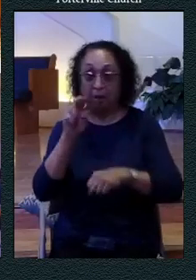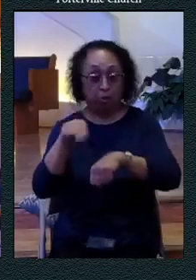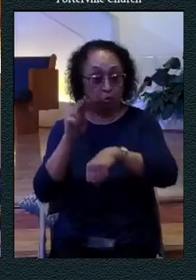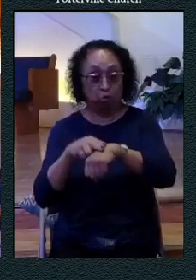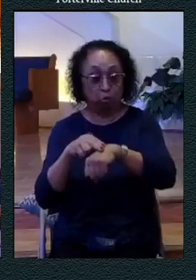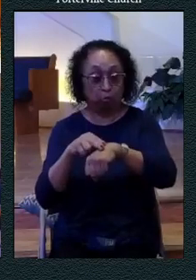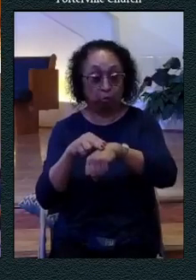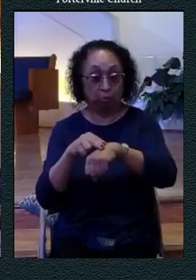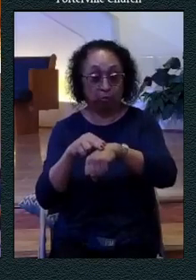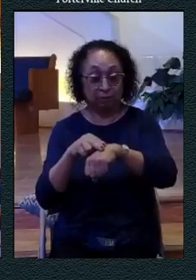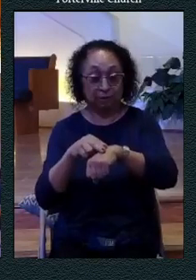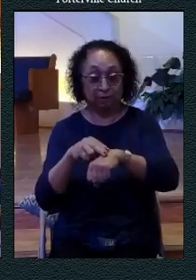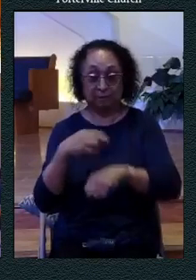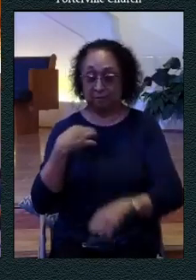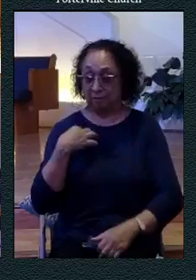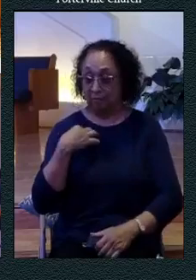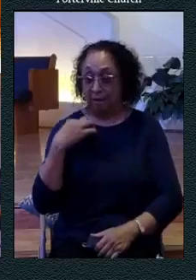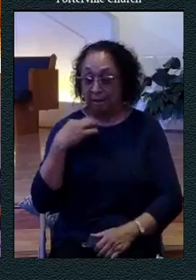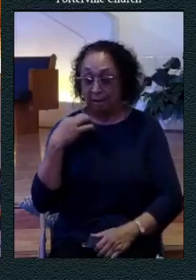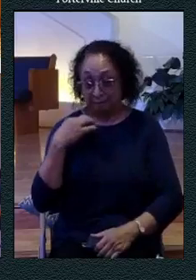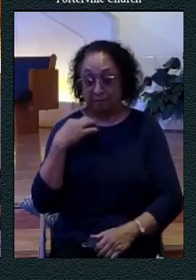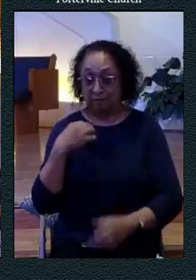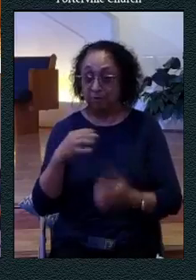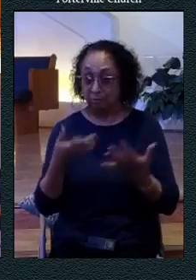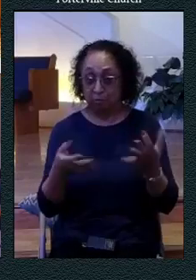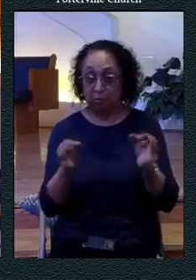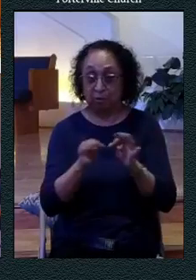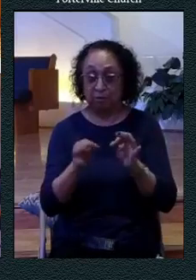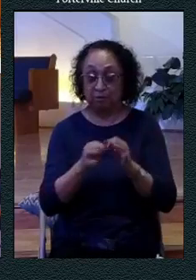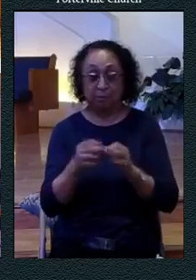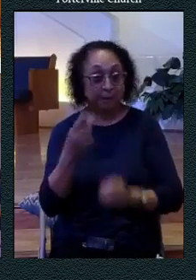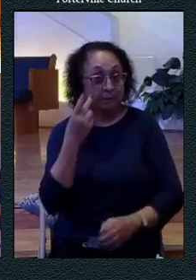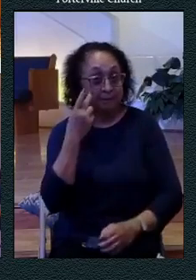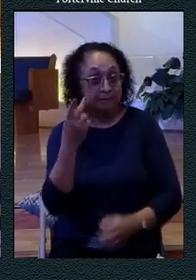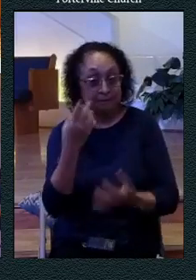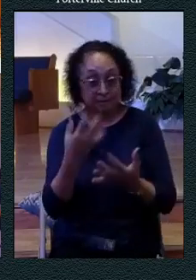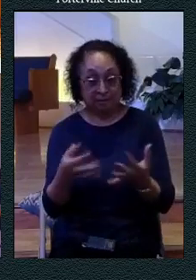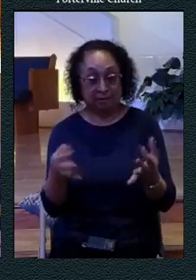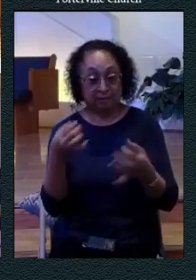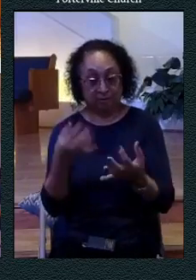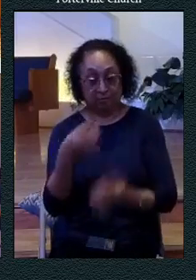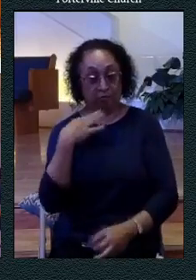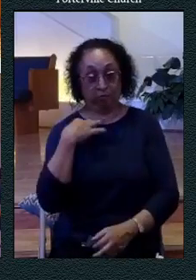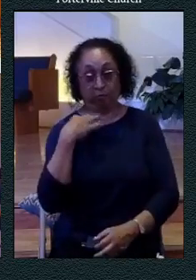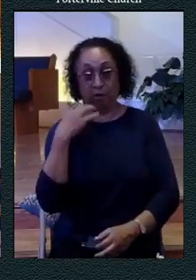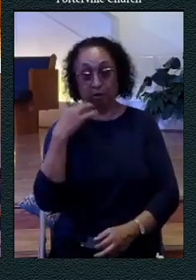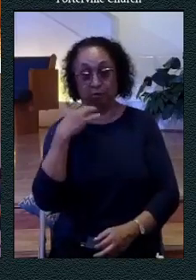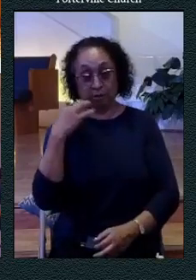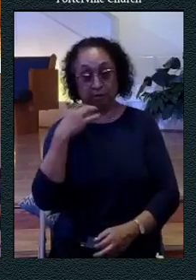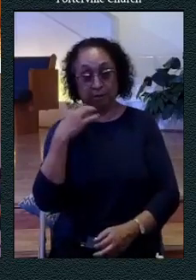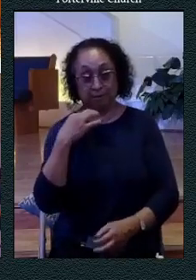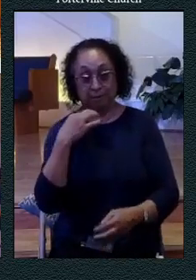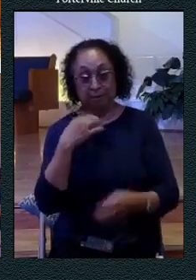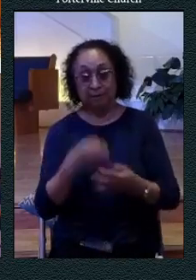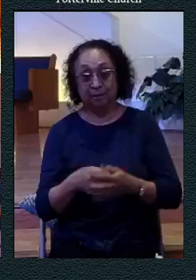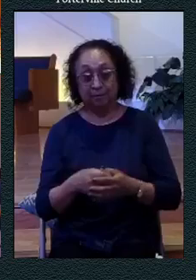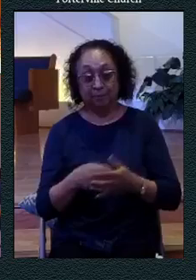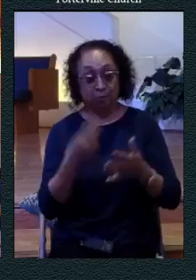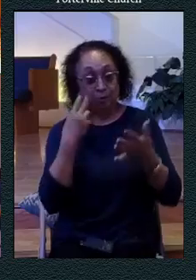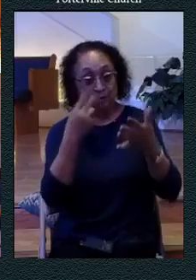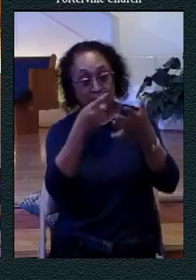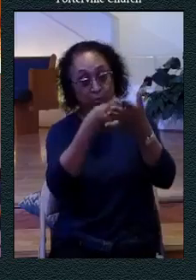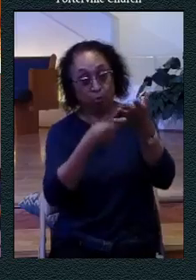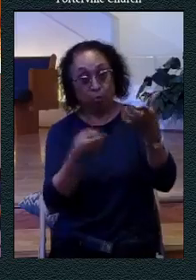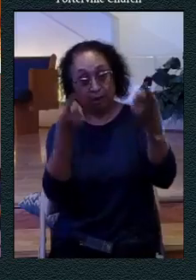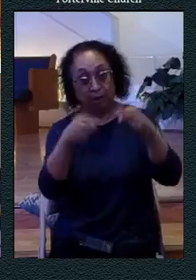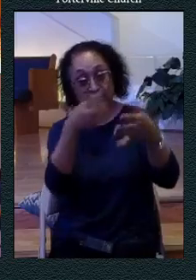volunteer statistics, it's actually quite impressive and a blessing. The Calvinists would say this is an example of